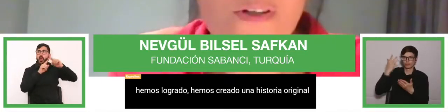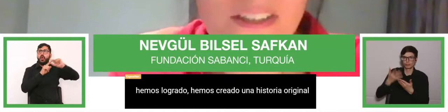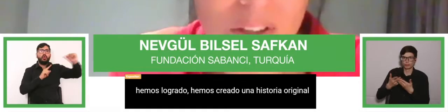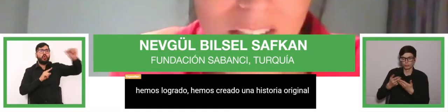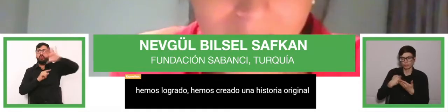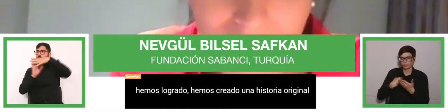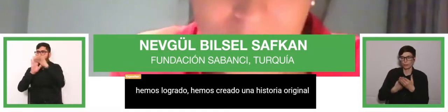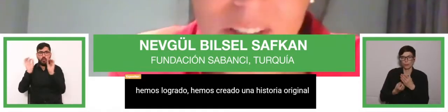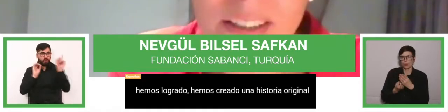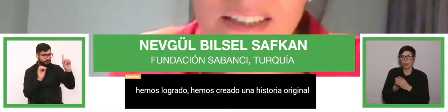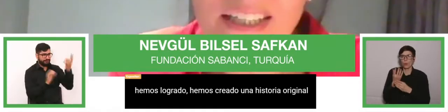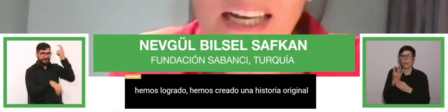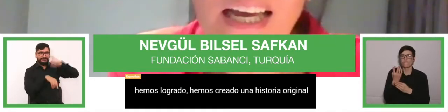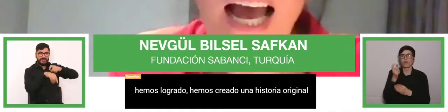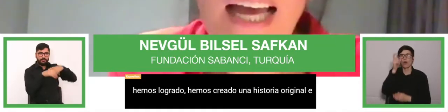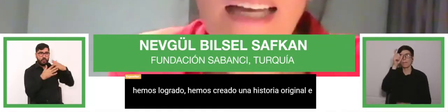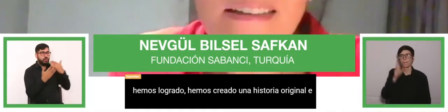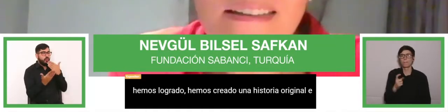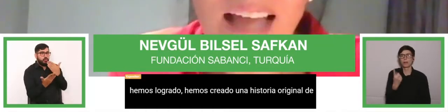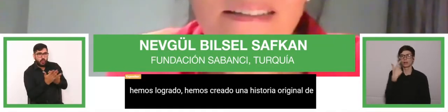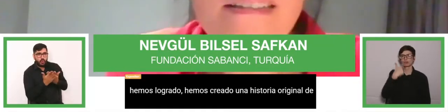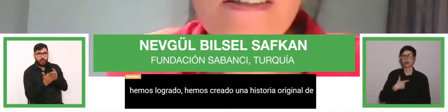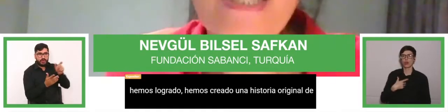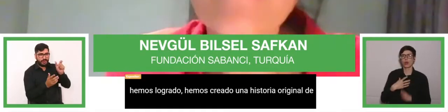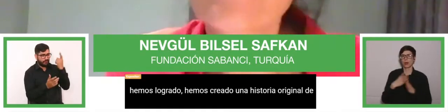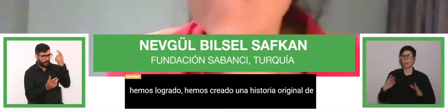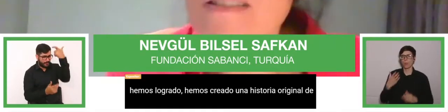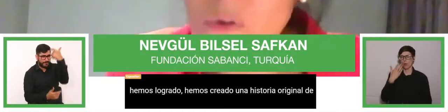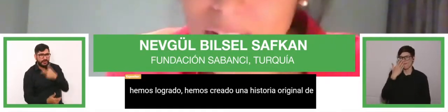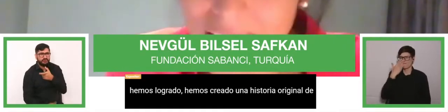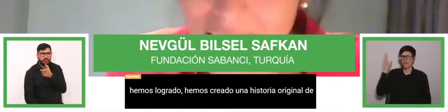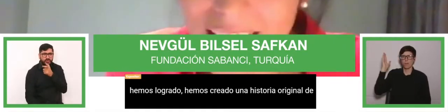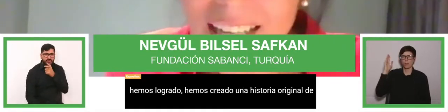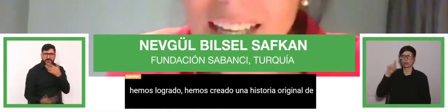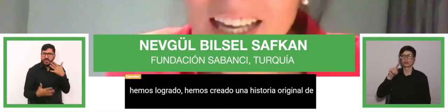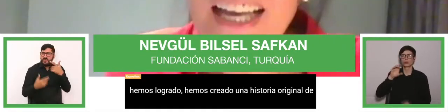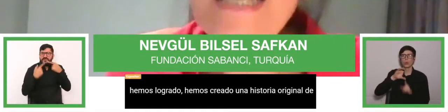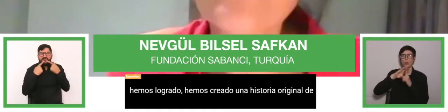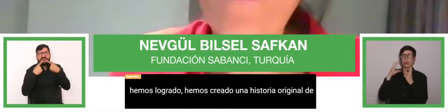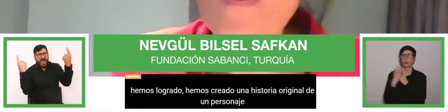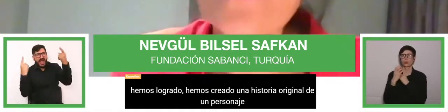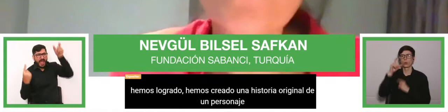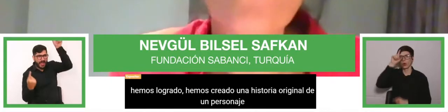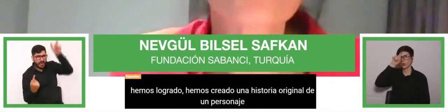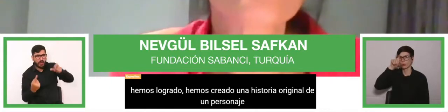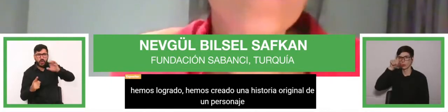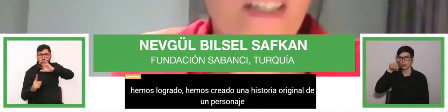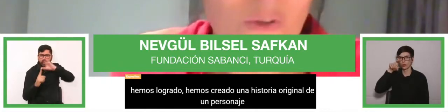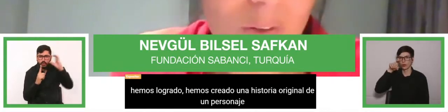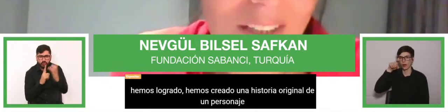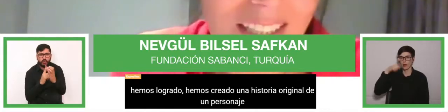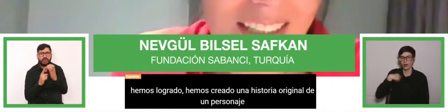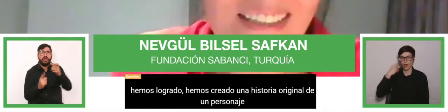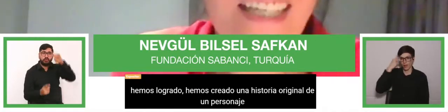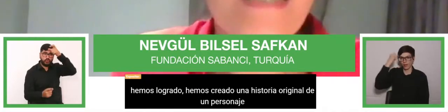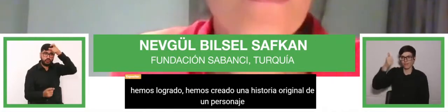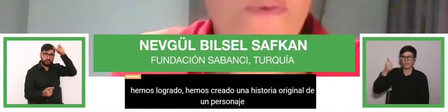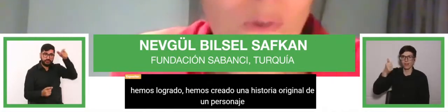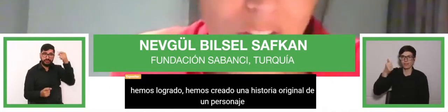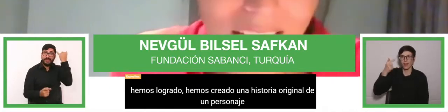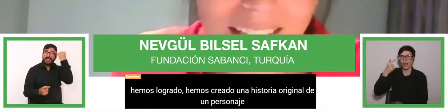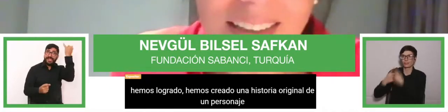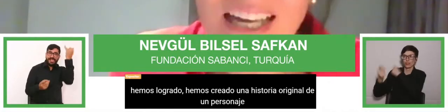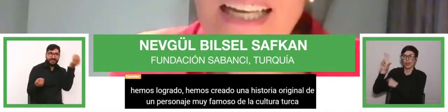in Turkish culture. And that created story is also included in